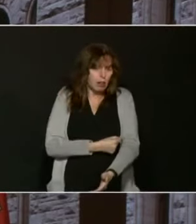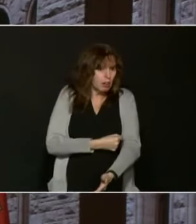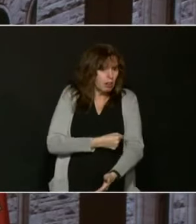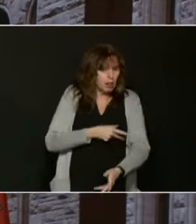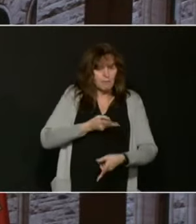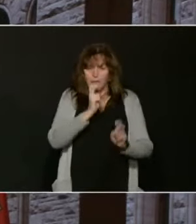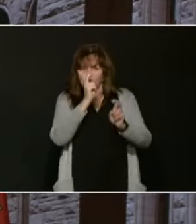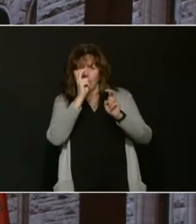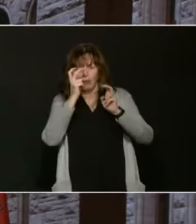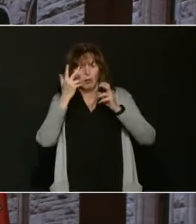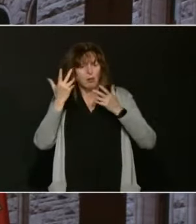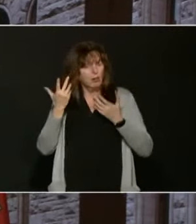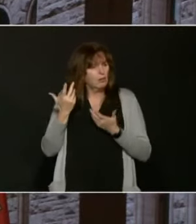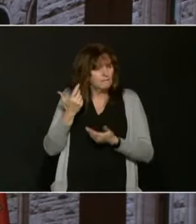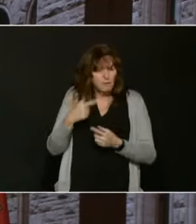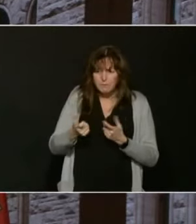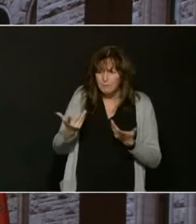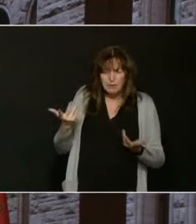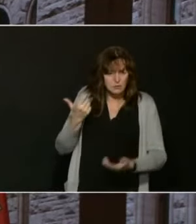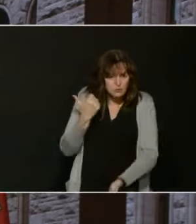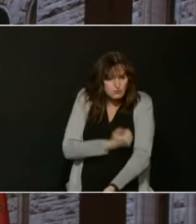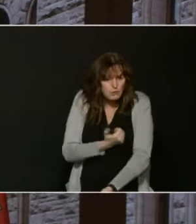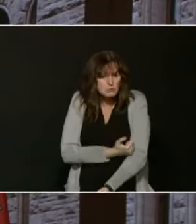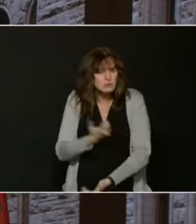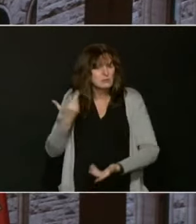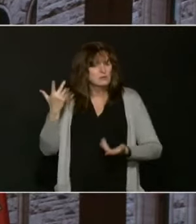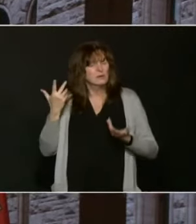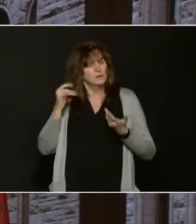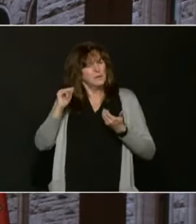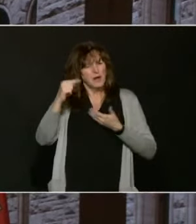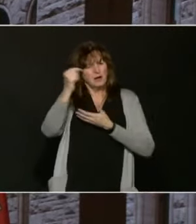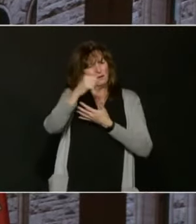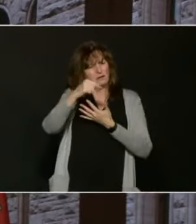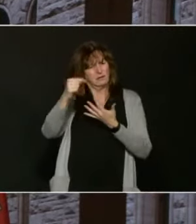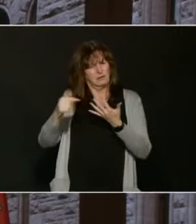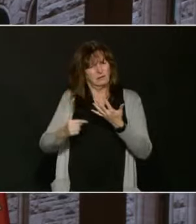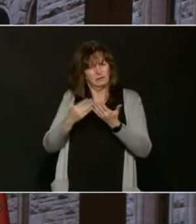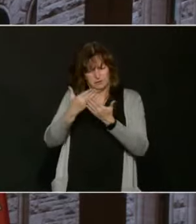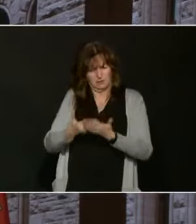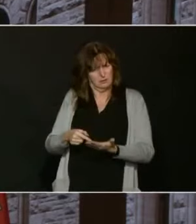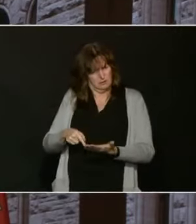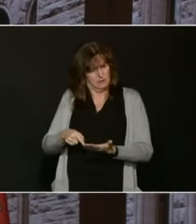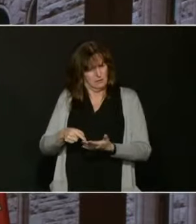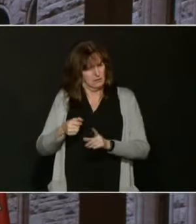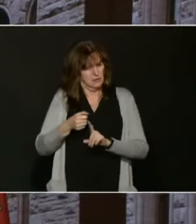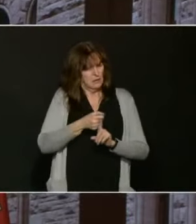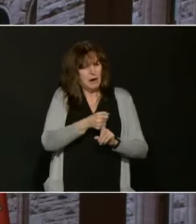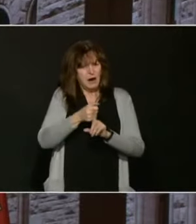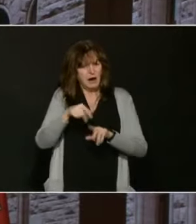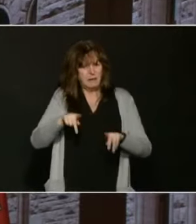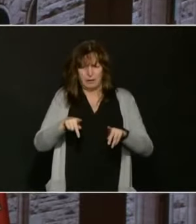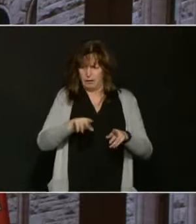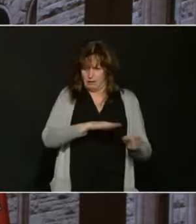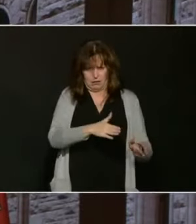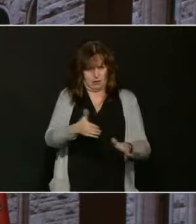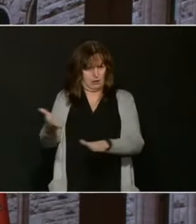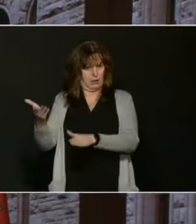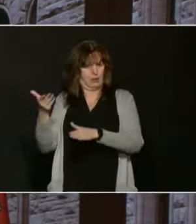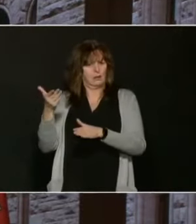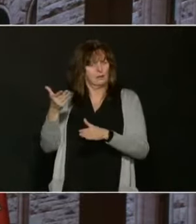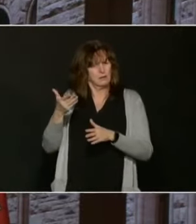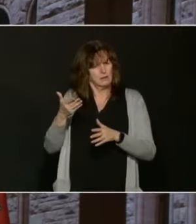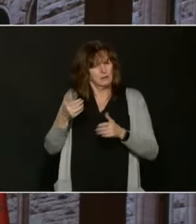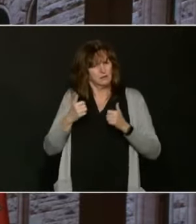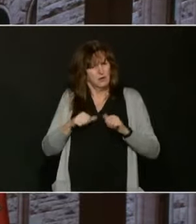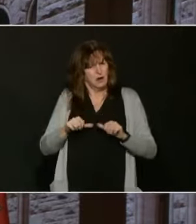other factors that are part of this. So these are very important things to raise, and we need to be aware of and try to mitigate the impacts of those as best